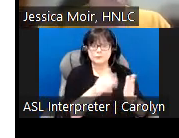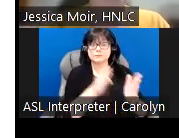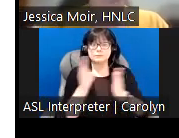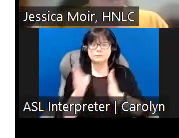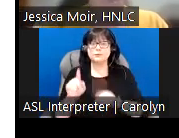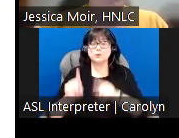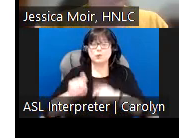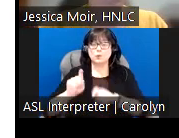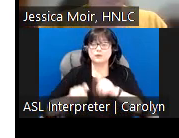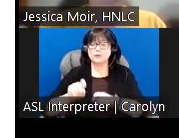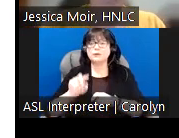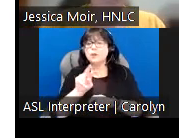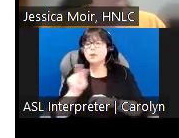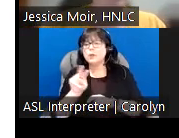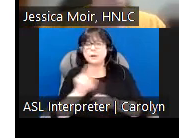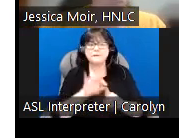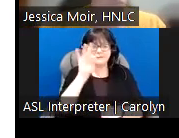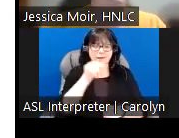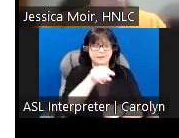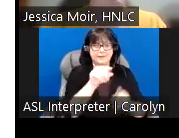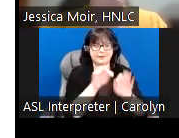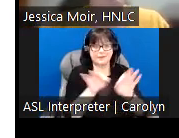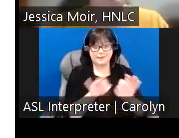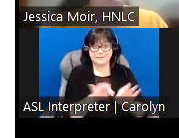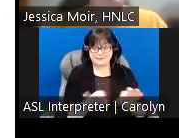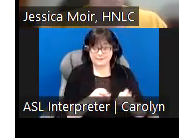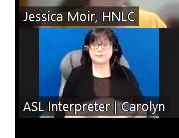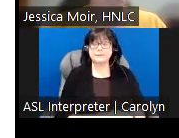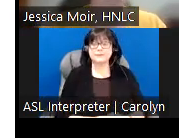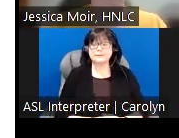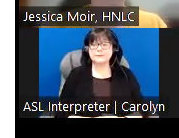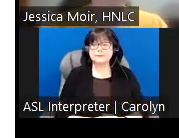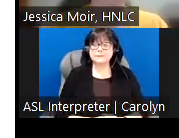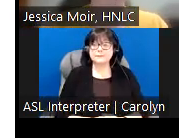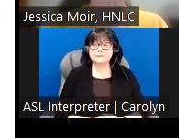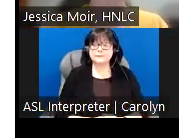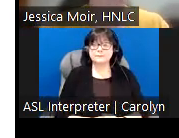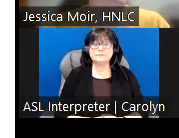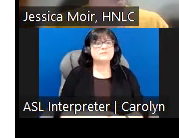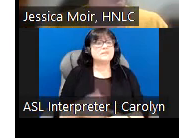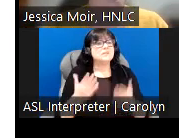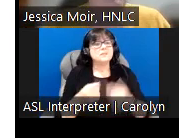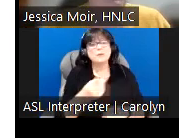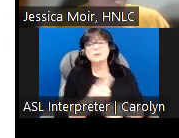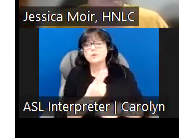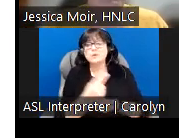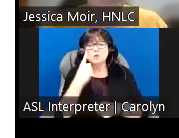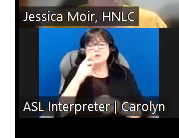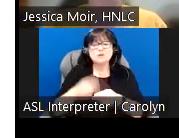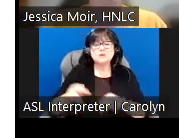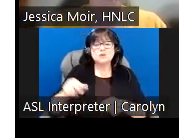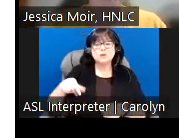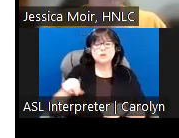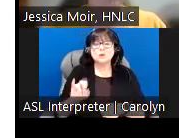can be found right in the text. And this might be something that you would see on a short quiz in a school